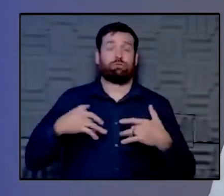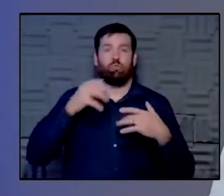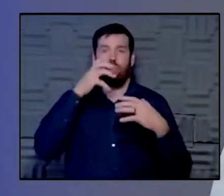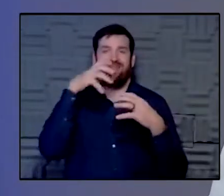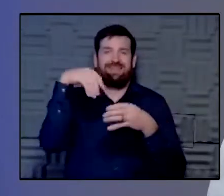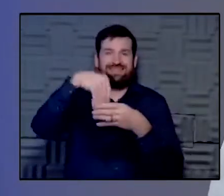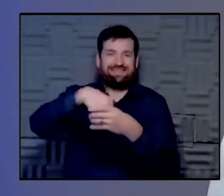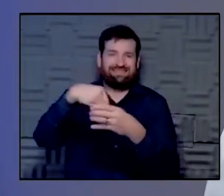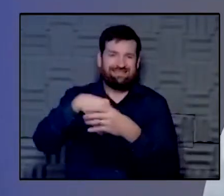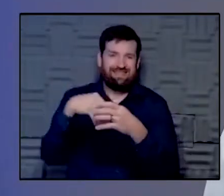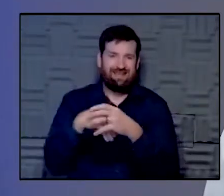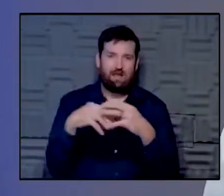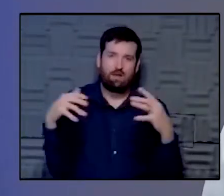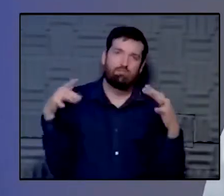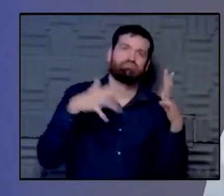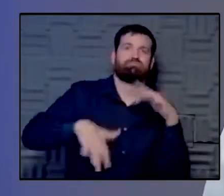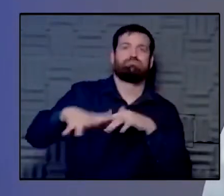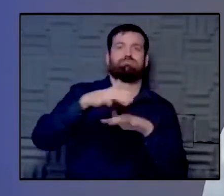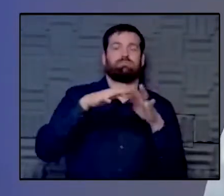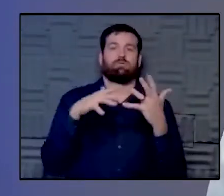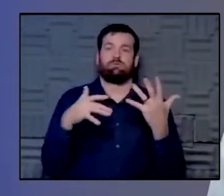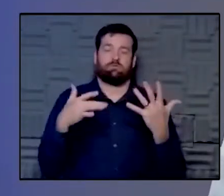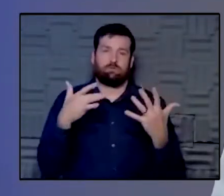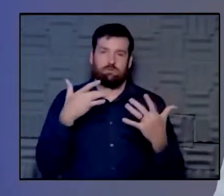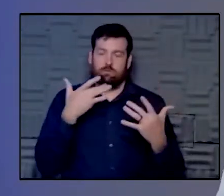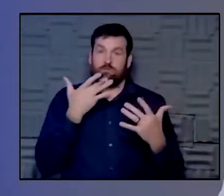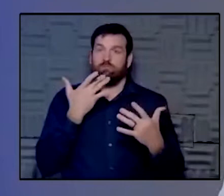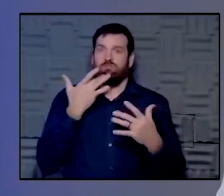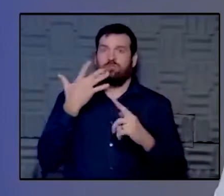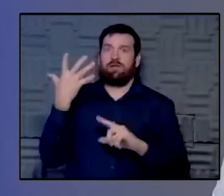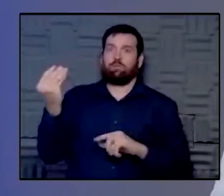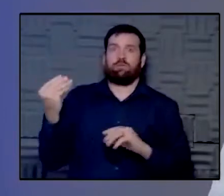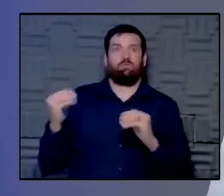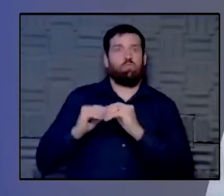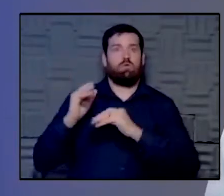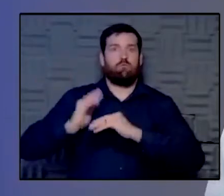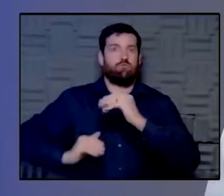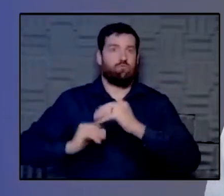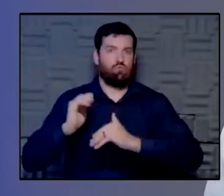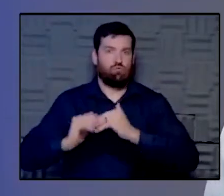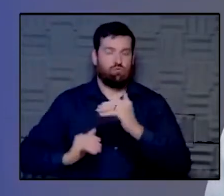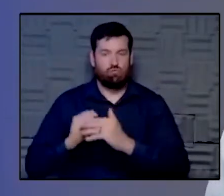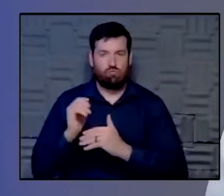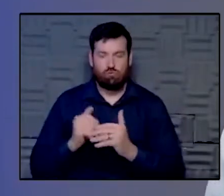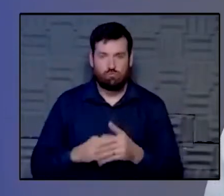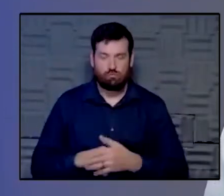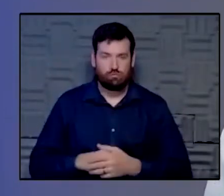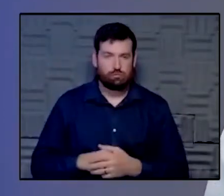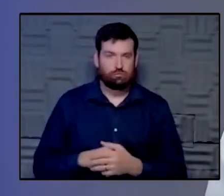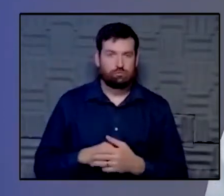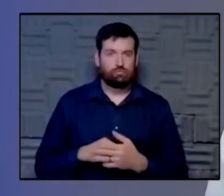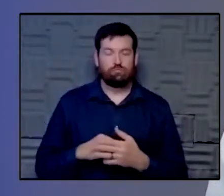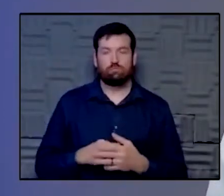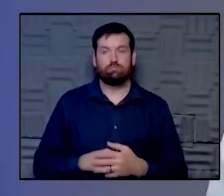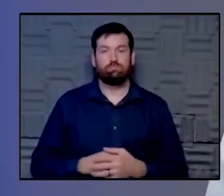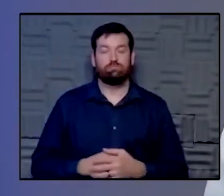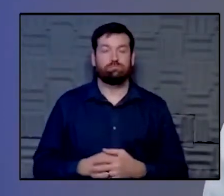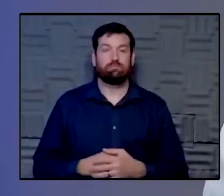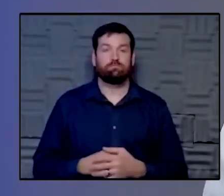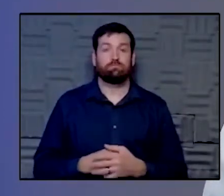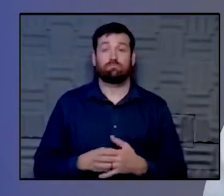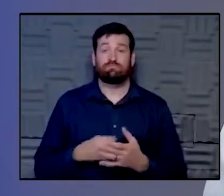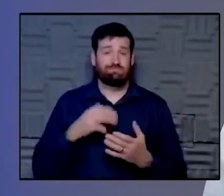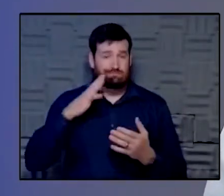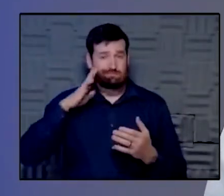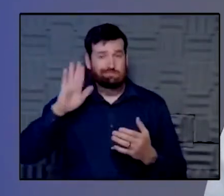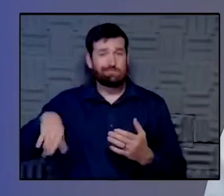together indoors rather than doing things outdoors. I would definitely feel much more comfortable if those get-togethers were done outdoors, where